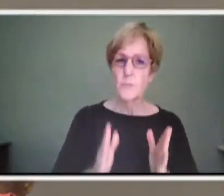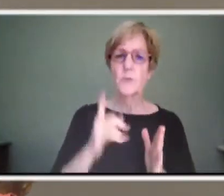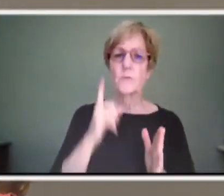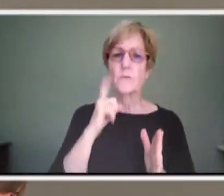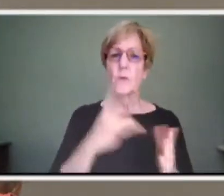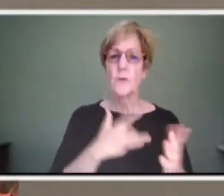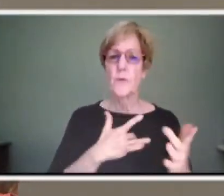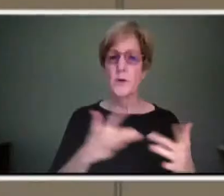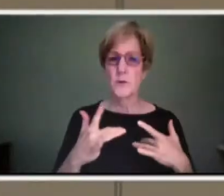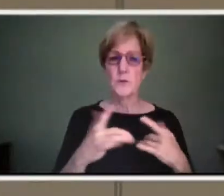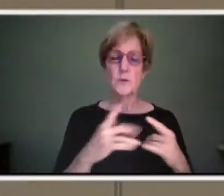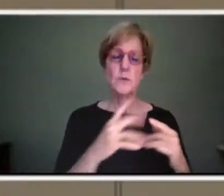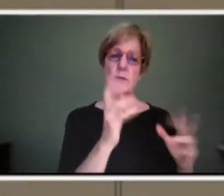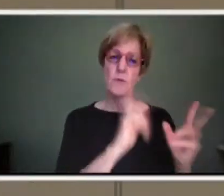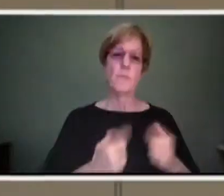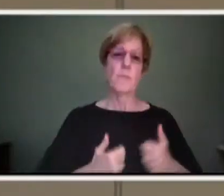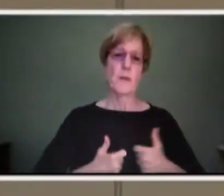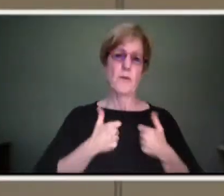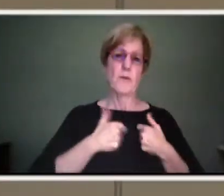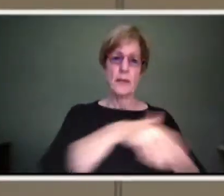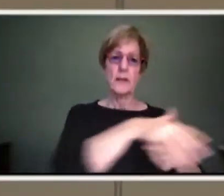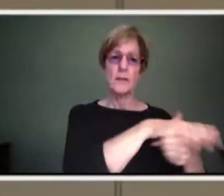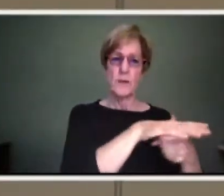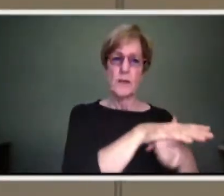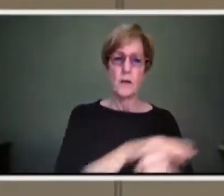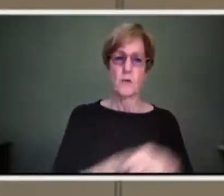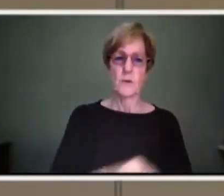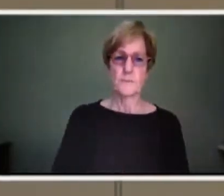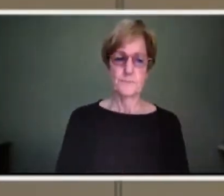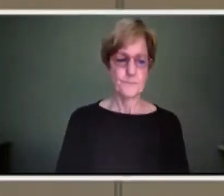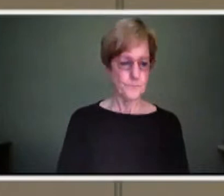the constituents. Thank you. Is that?